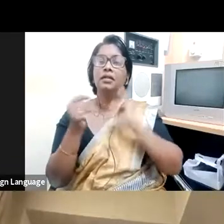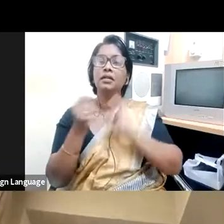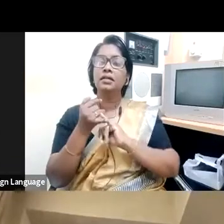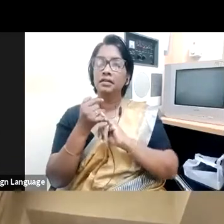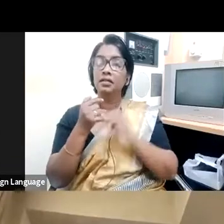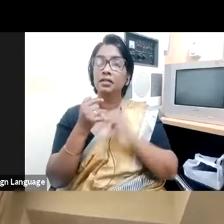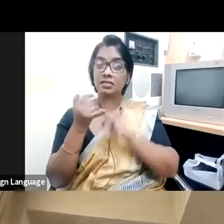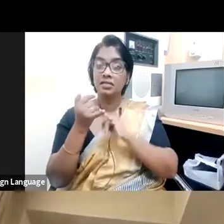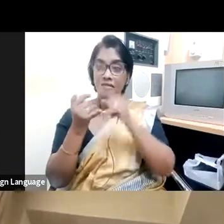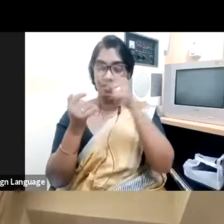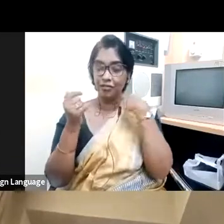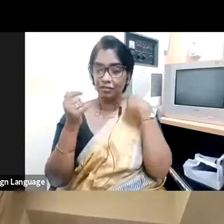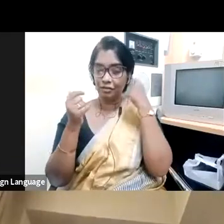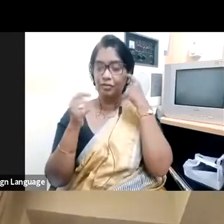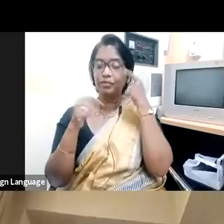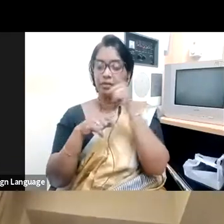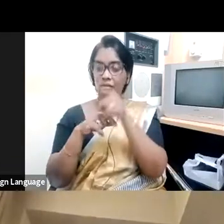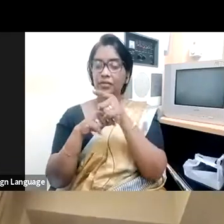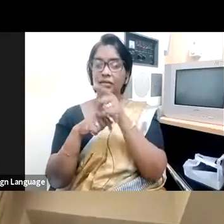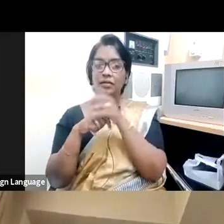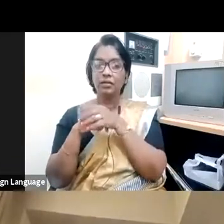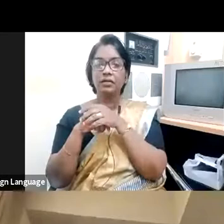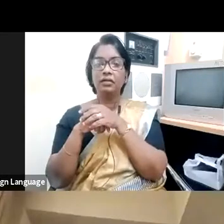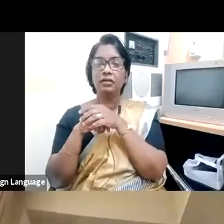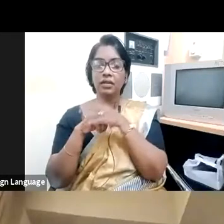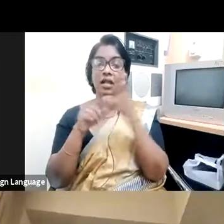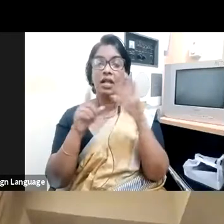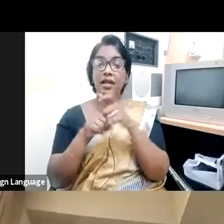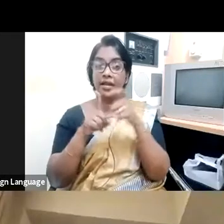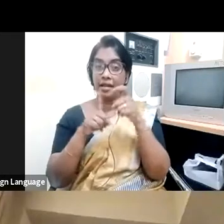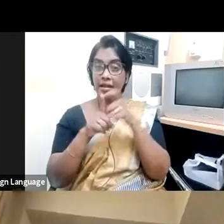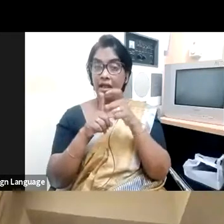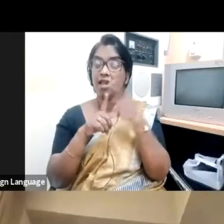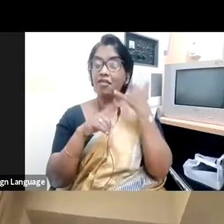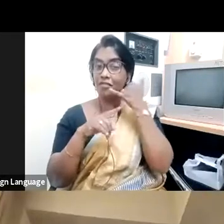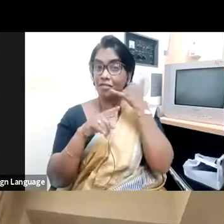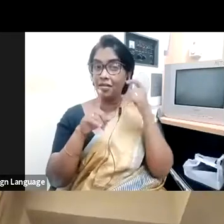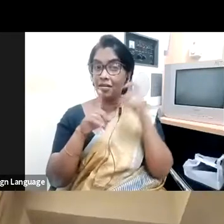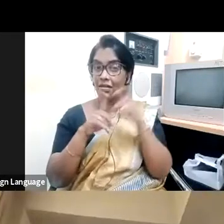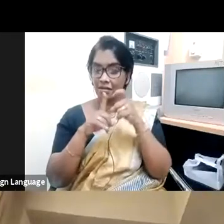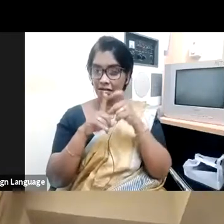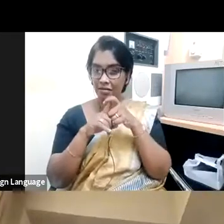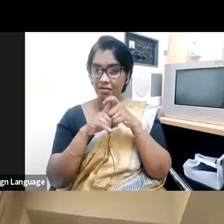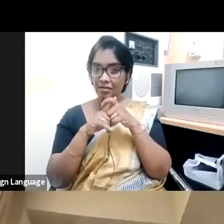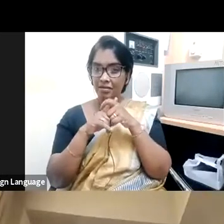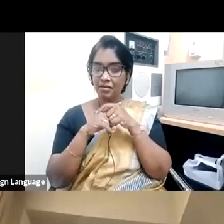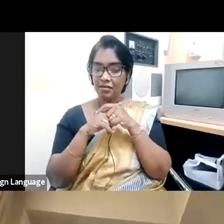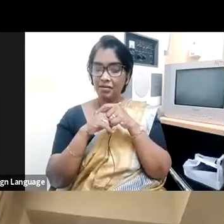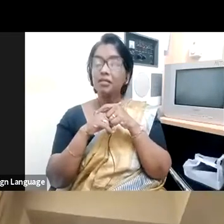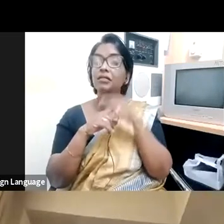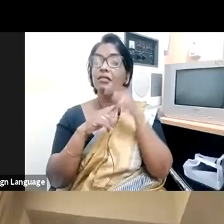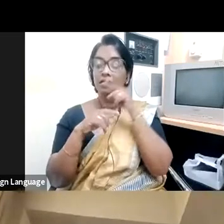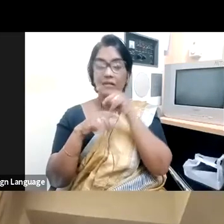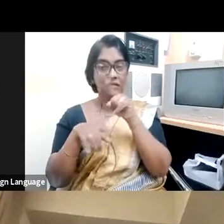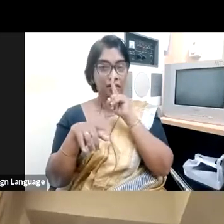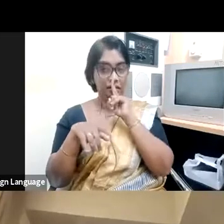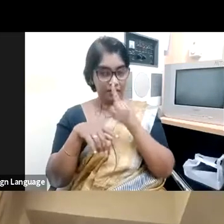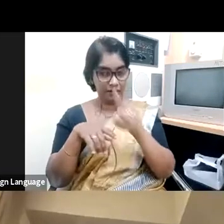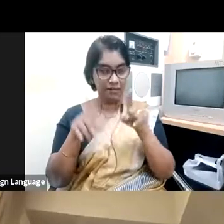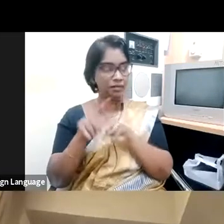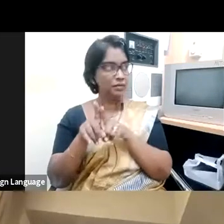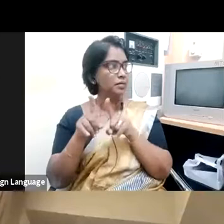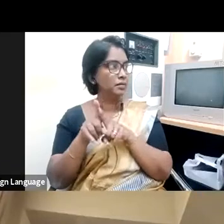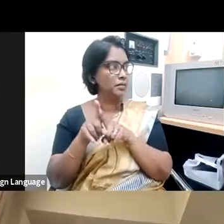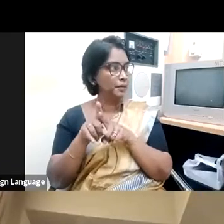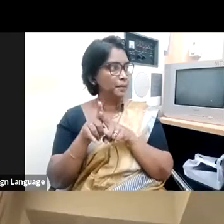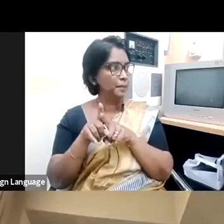of dialogue, you related to Joe as well, how, 5G and 17 million people, probably Joe has, 3-digit numbers